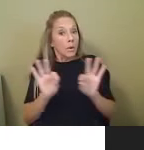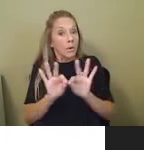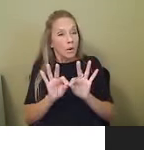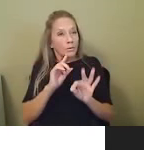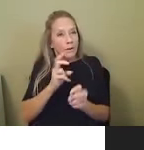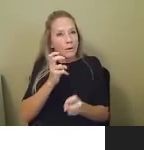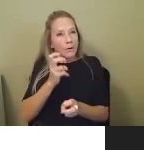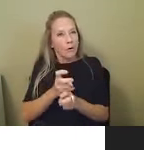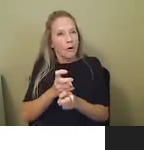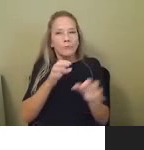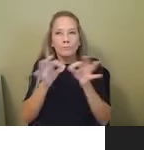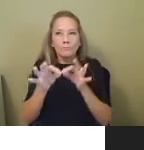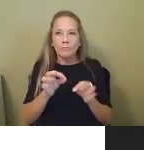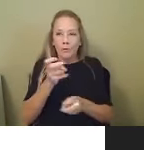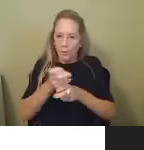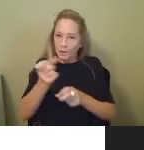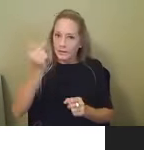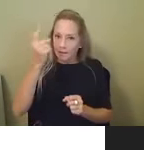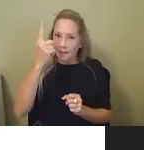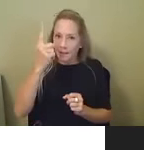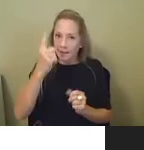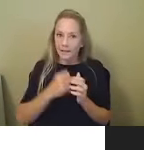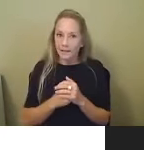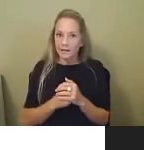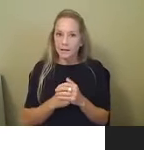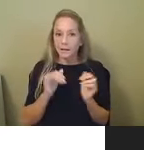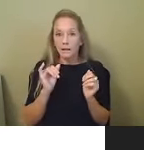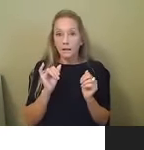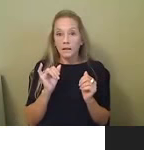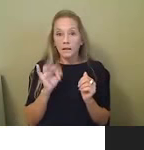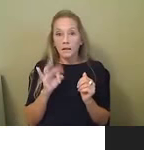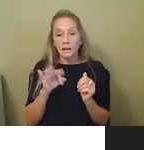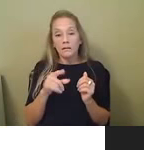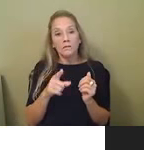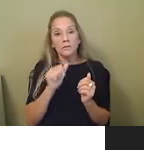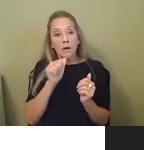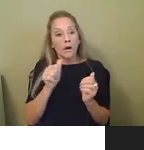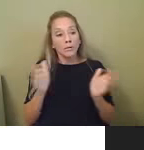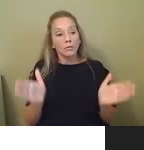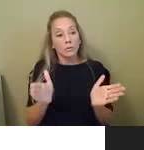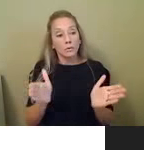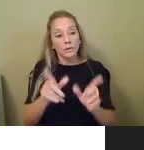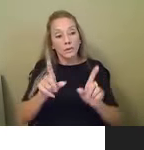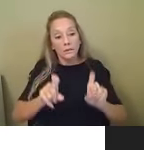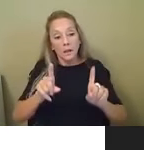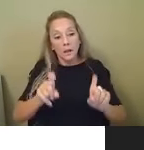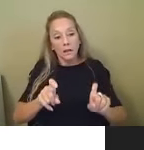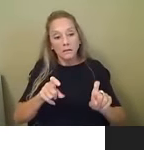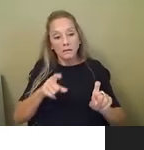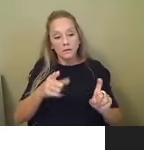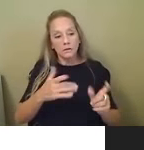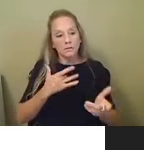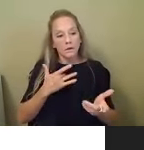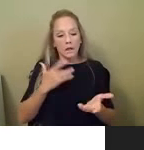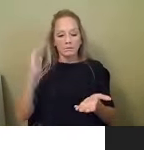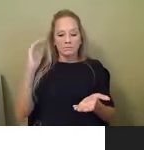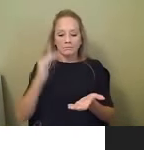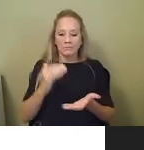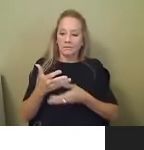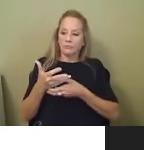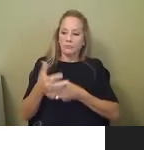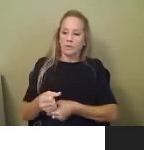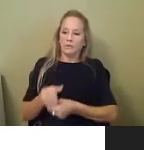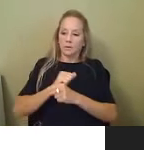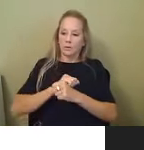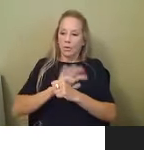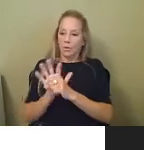to understand. If you're not driving testing, you become less and less confident of how much COVID-19